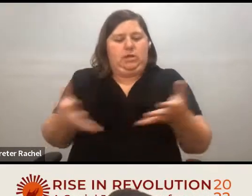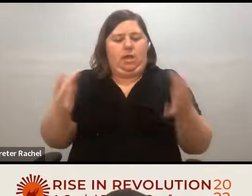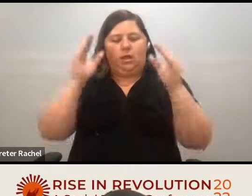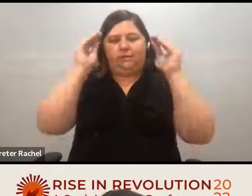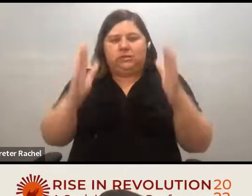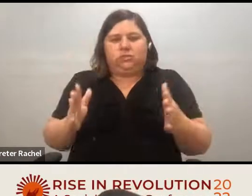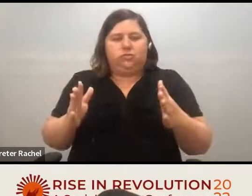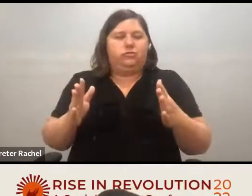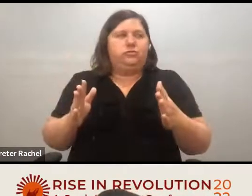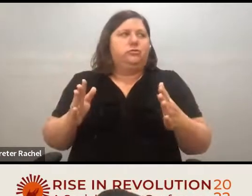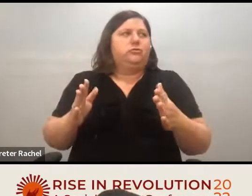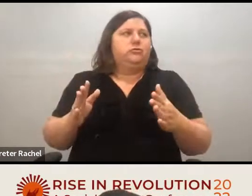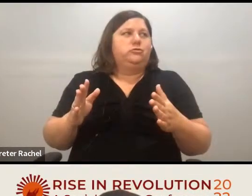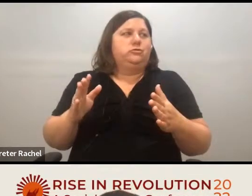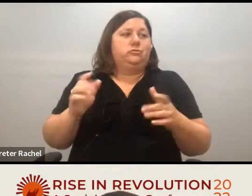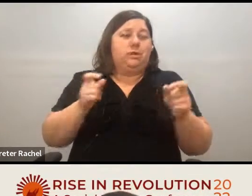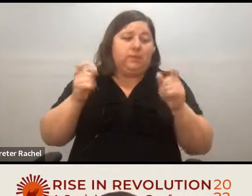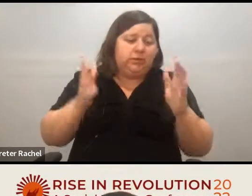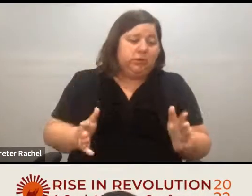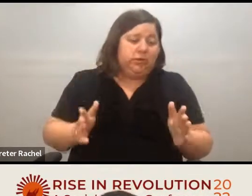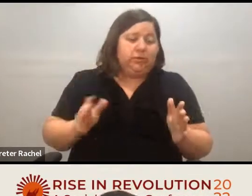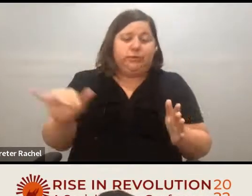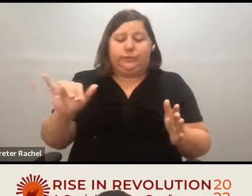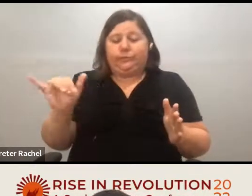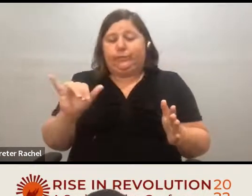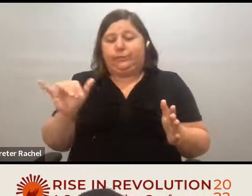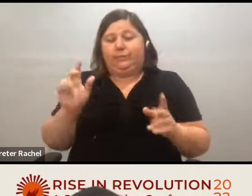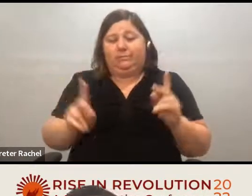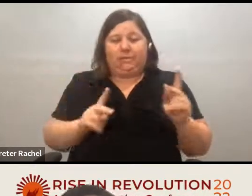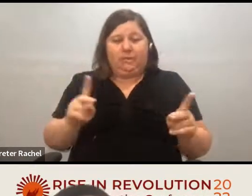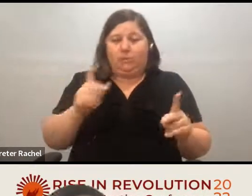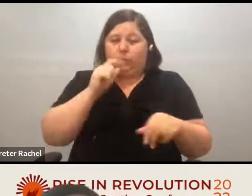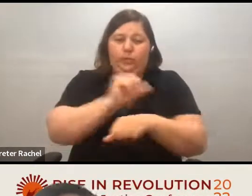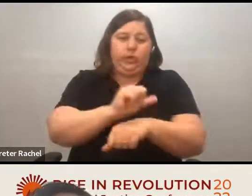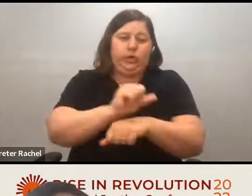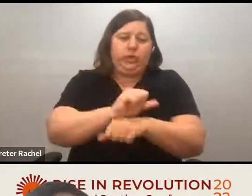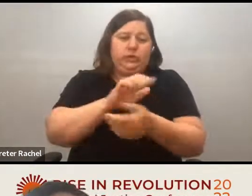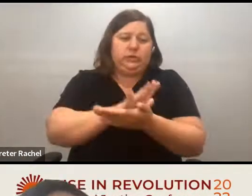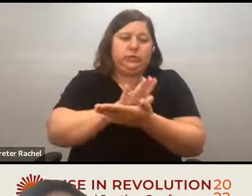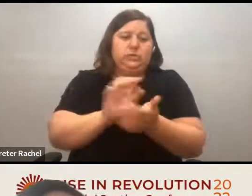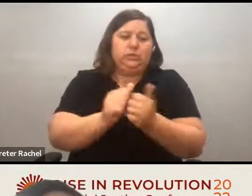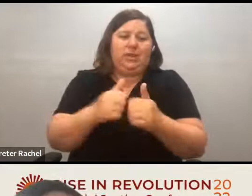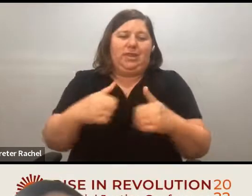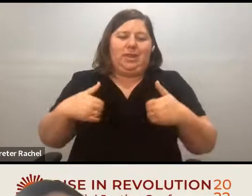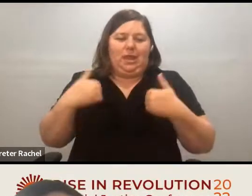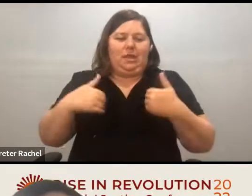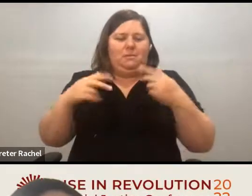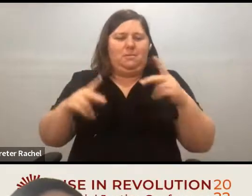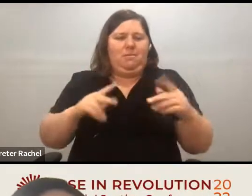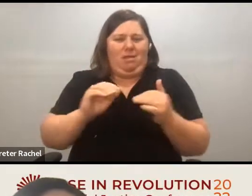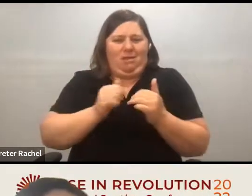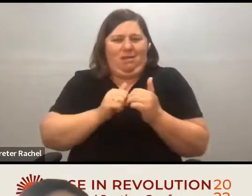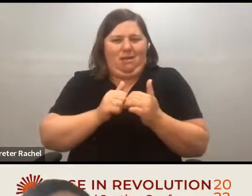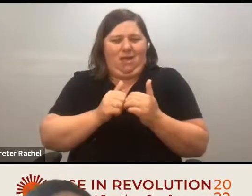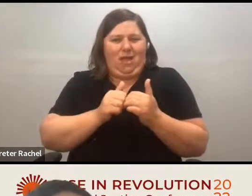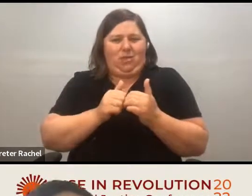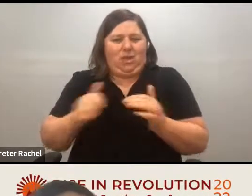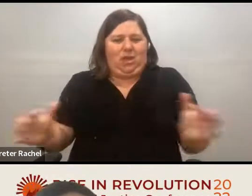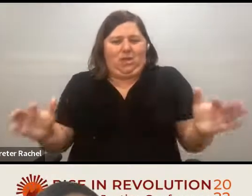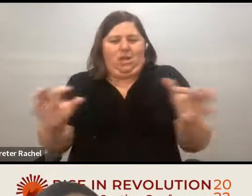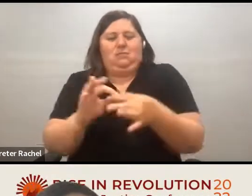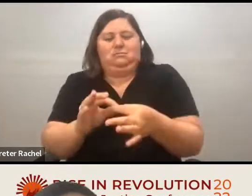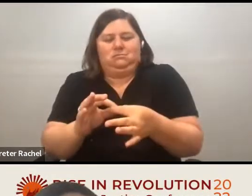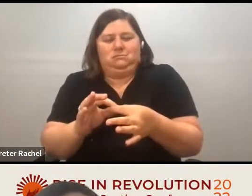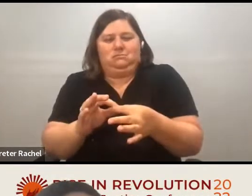and our administrators and just people that work in our schools with our young people, how can we bridge the gaps